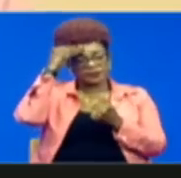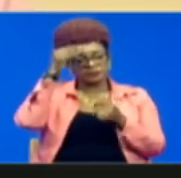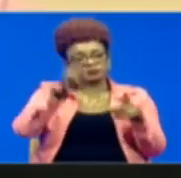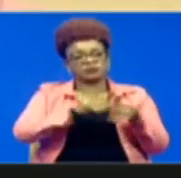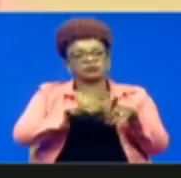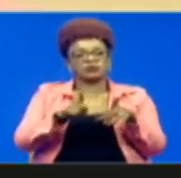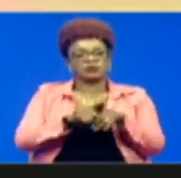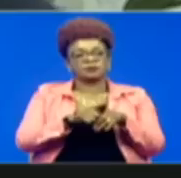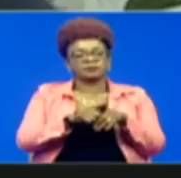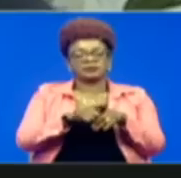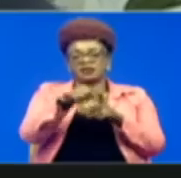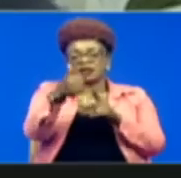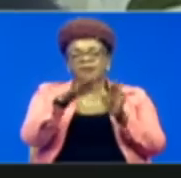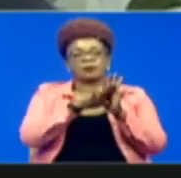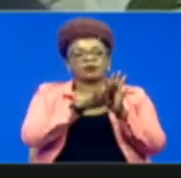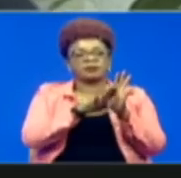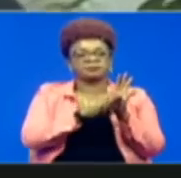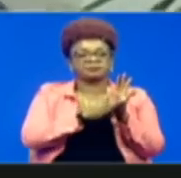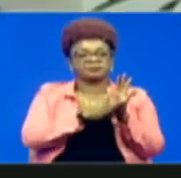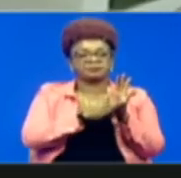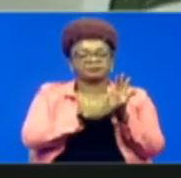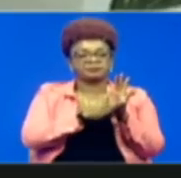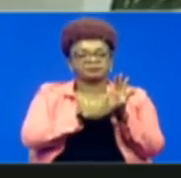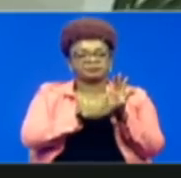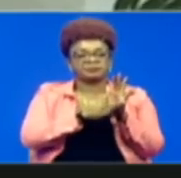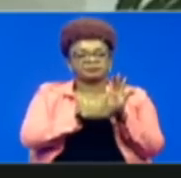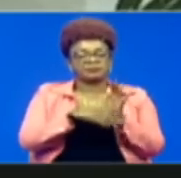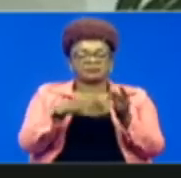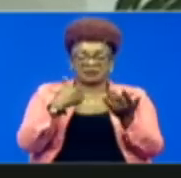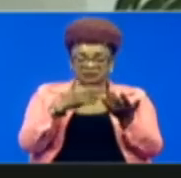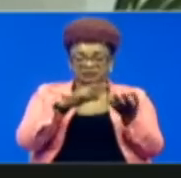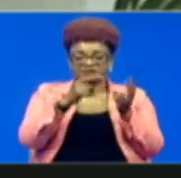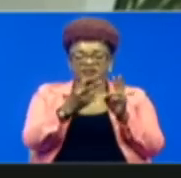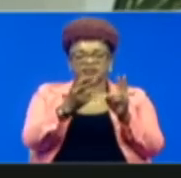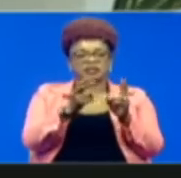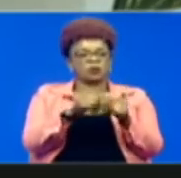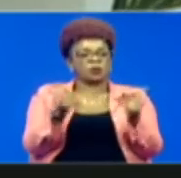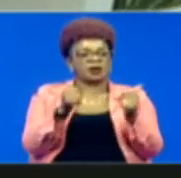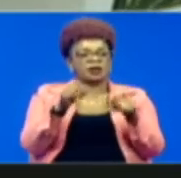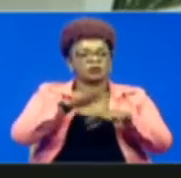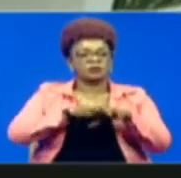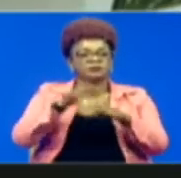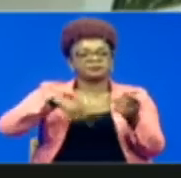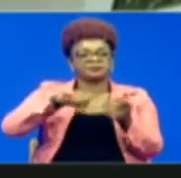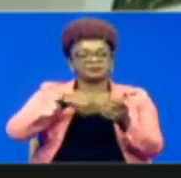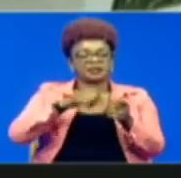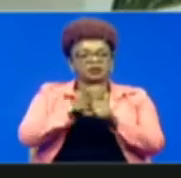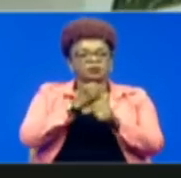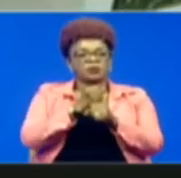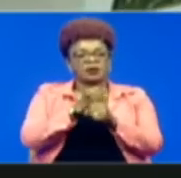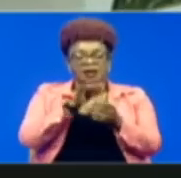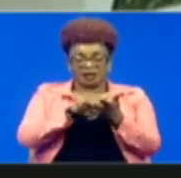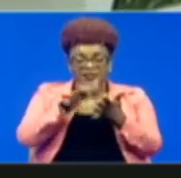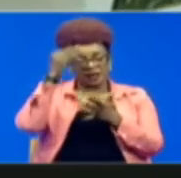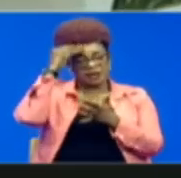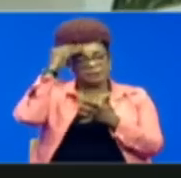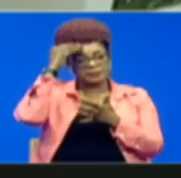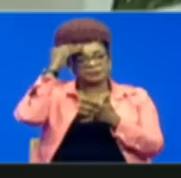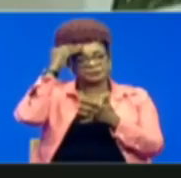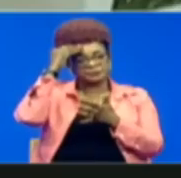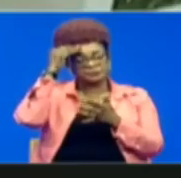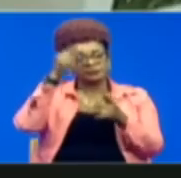the outreach program. Not only does that reflect really well on us and the work that we do at the academy, but it's